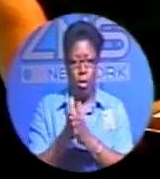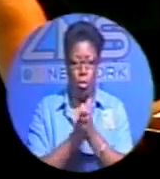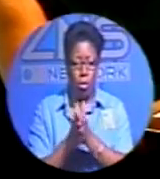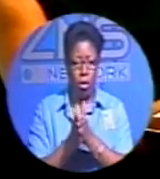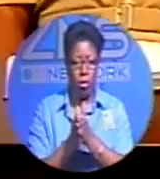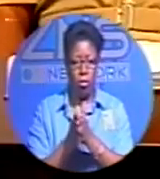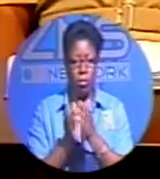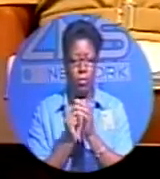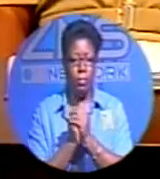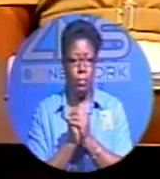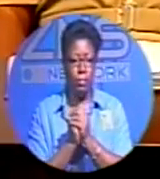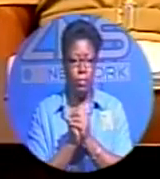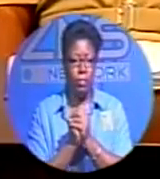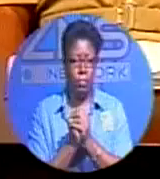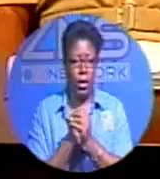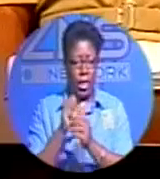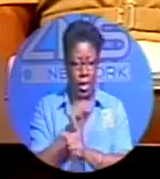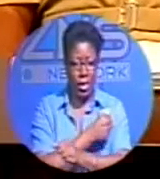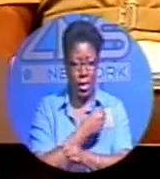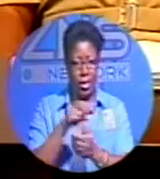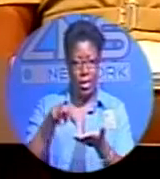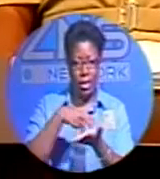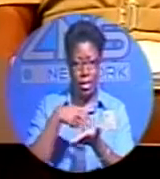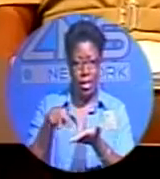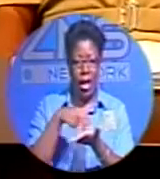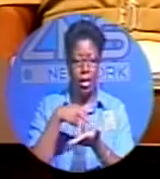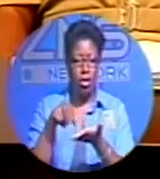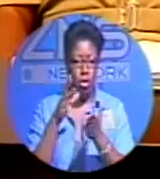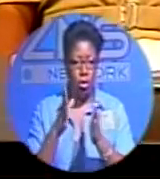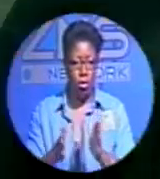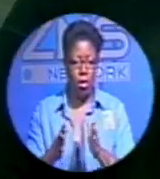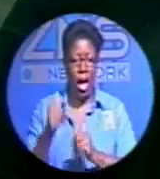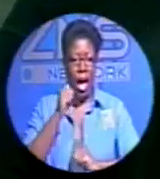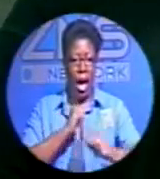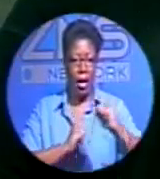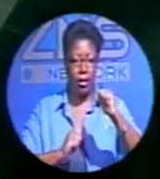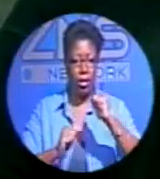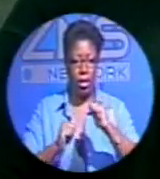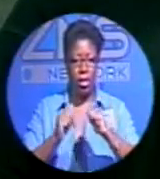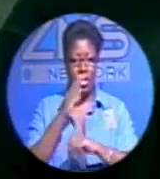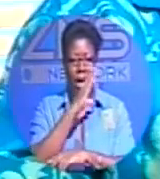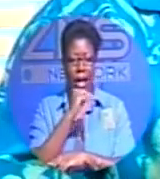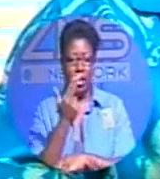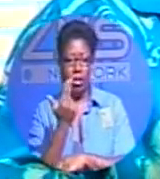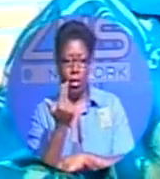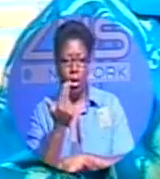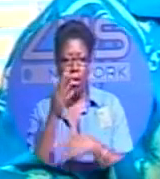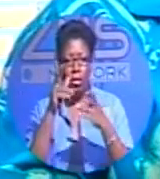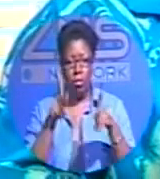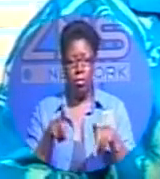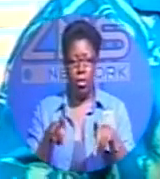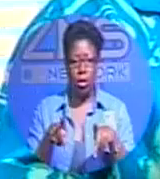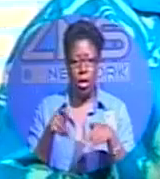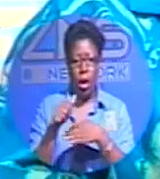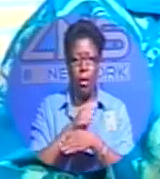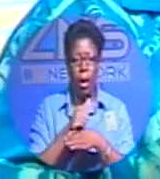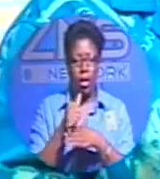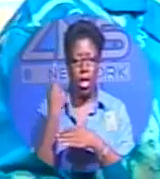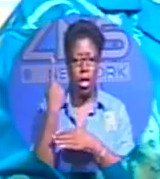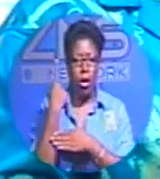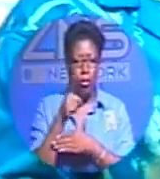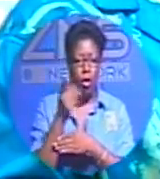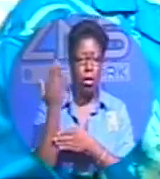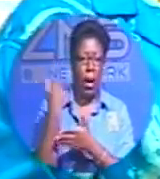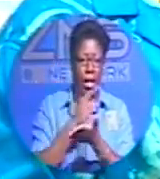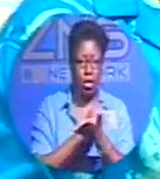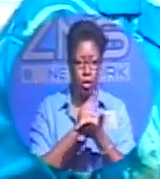drill. The singers, the dancers, actors, and the comedians, they've been practicing for weeks,